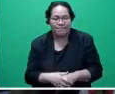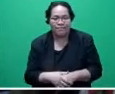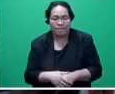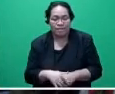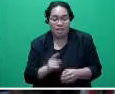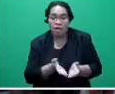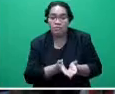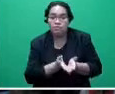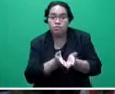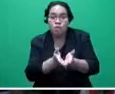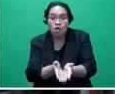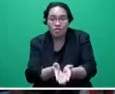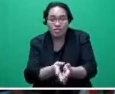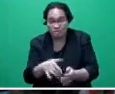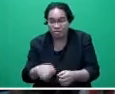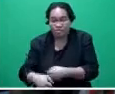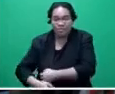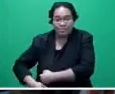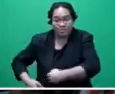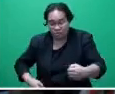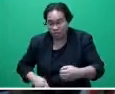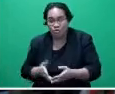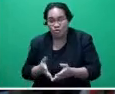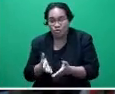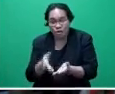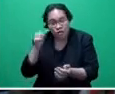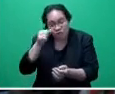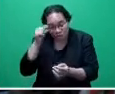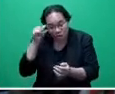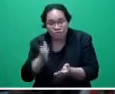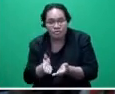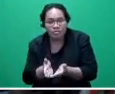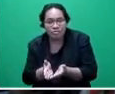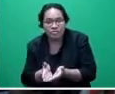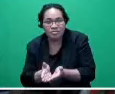of $136, and also the boat fees every year.